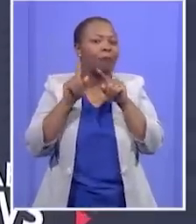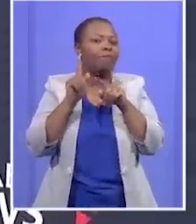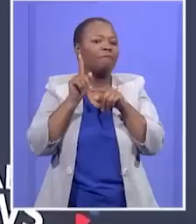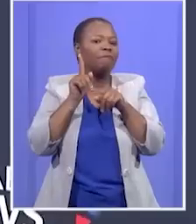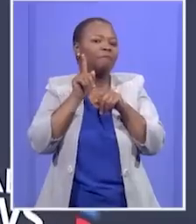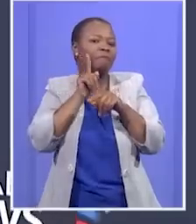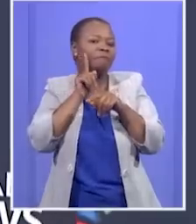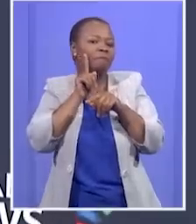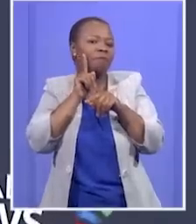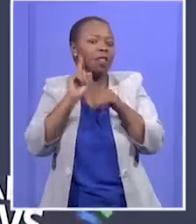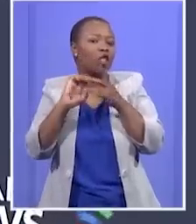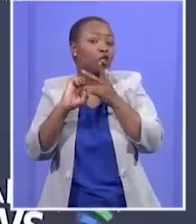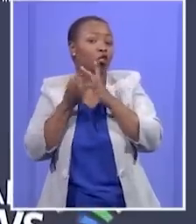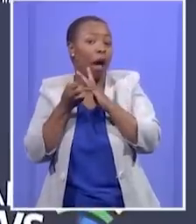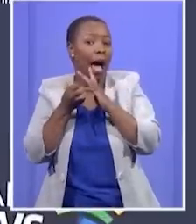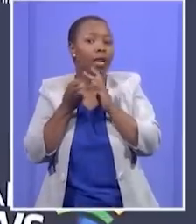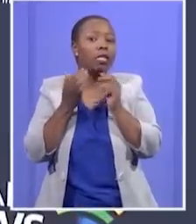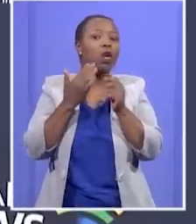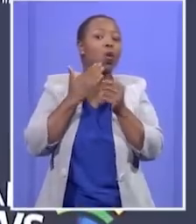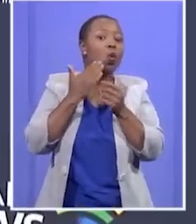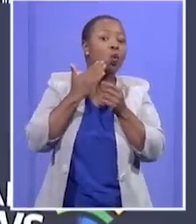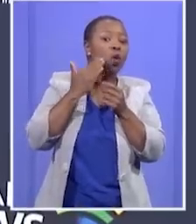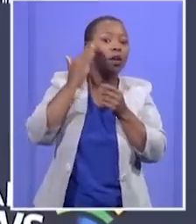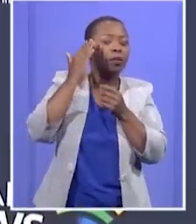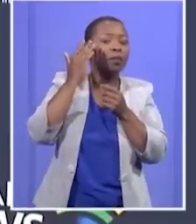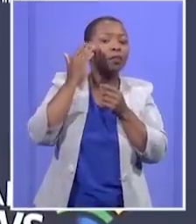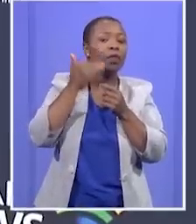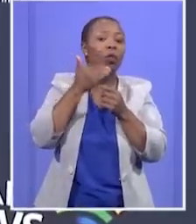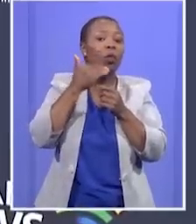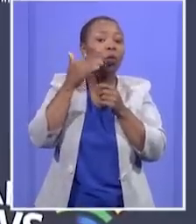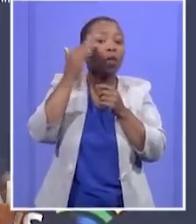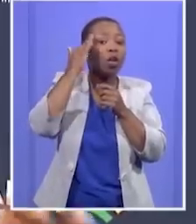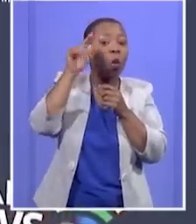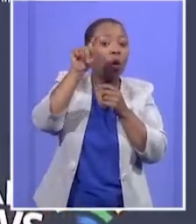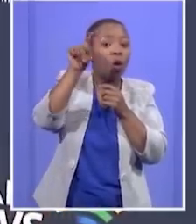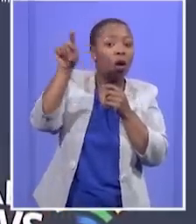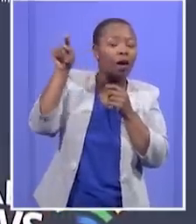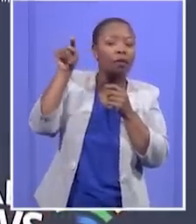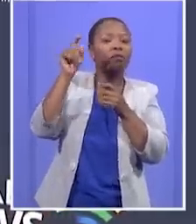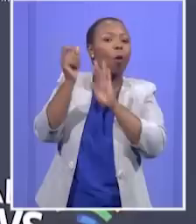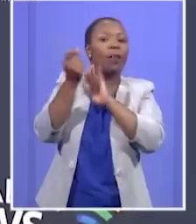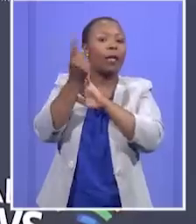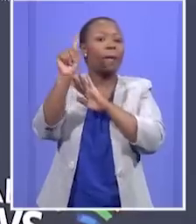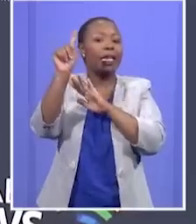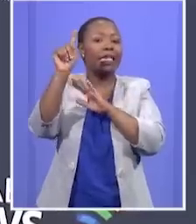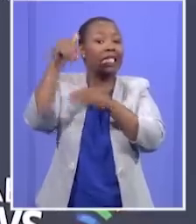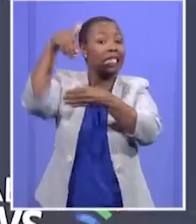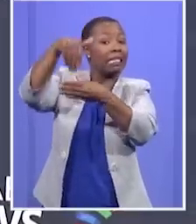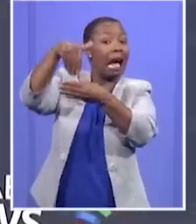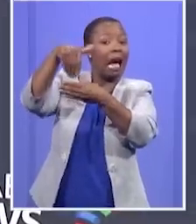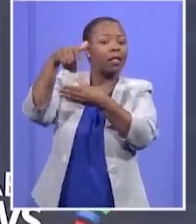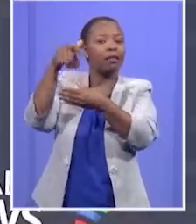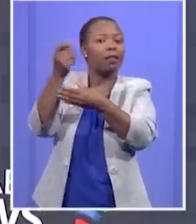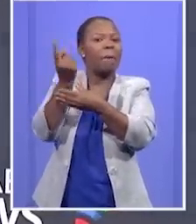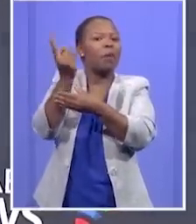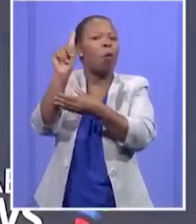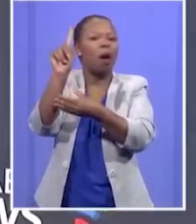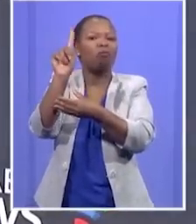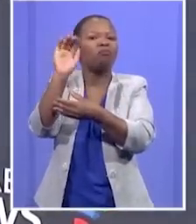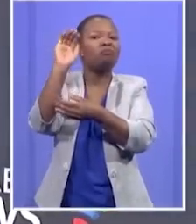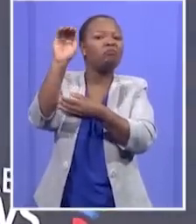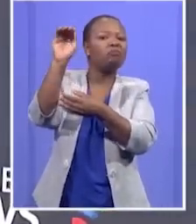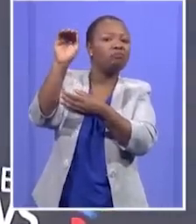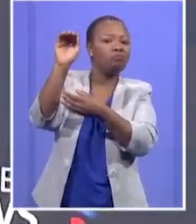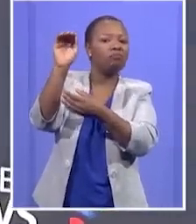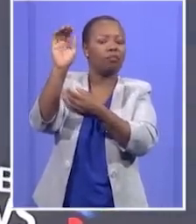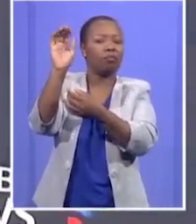and get those who we know do have an understanding of what's happening inside. As I'm speaking to you